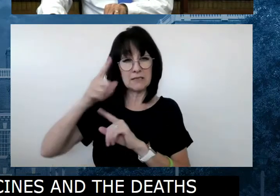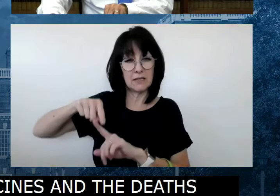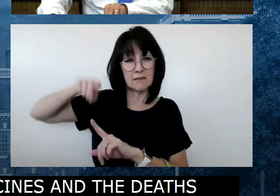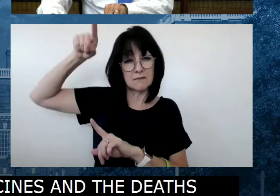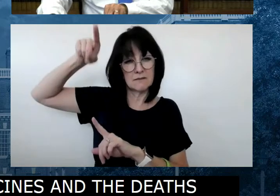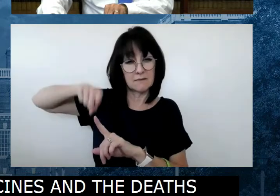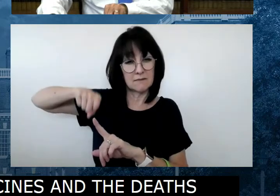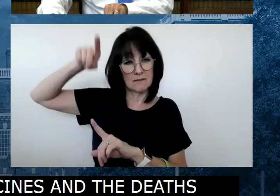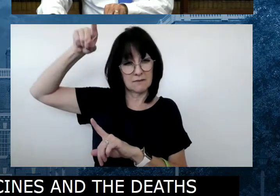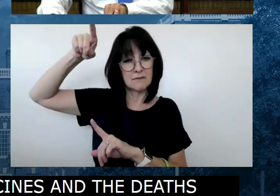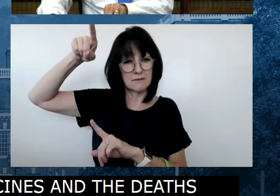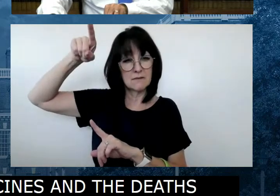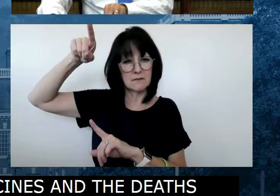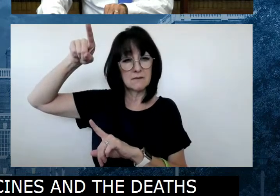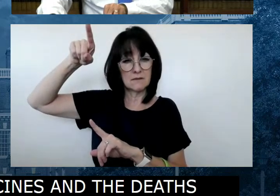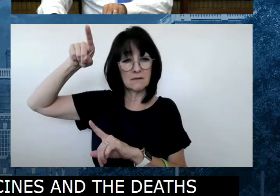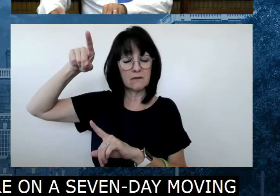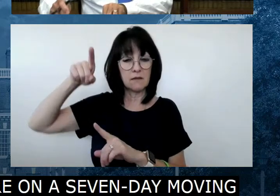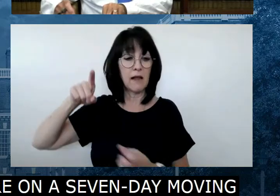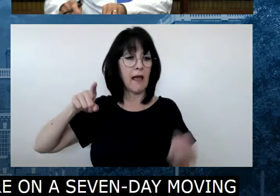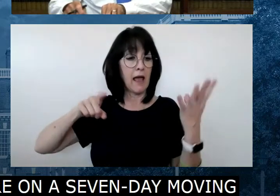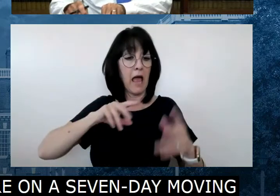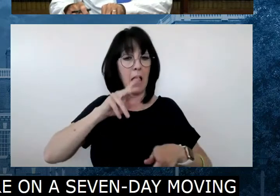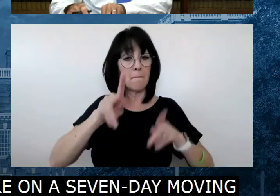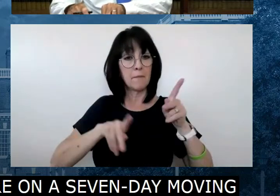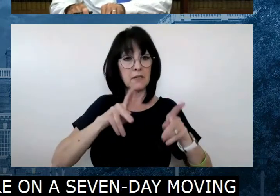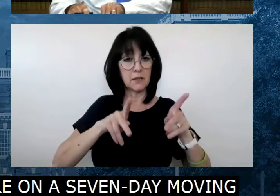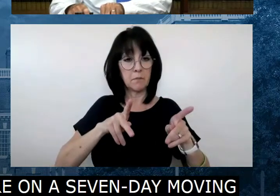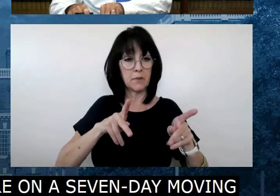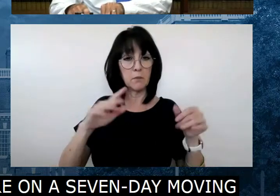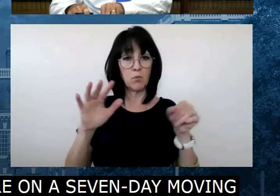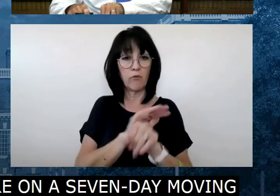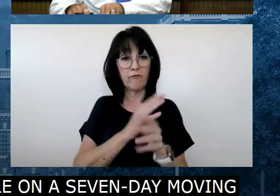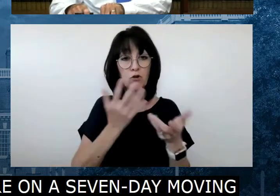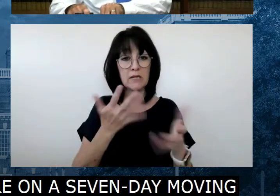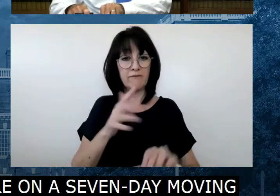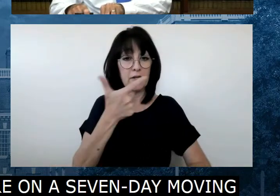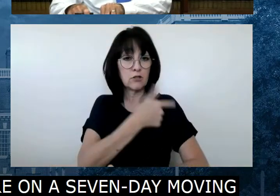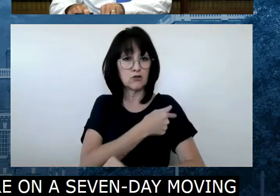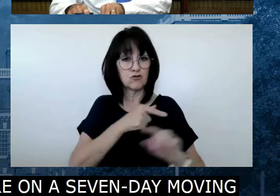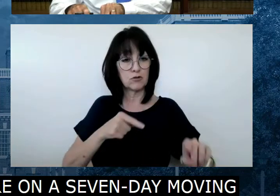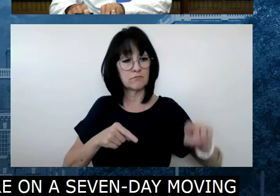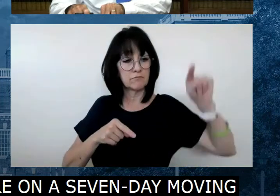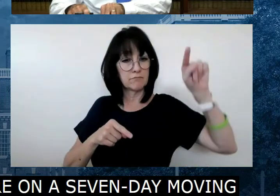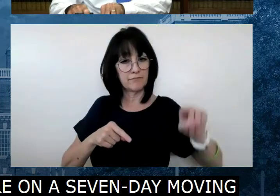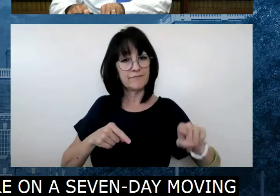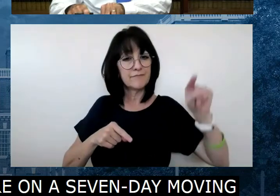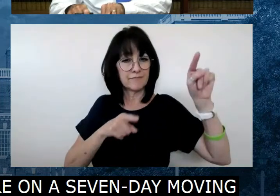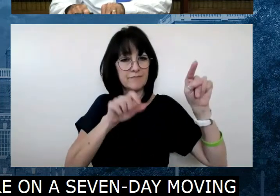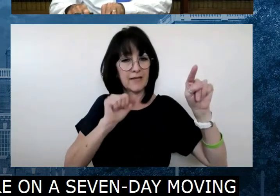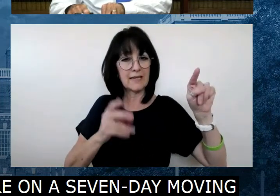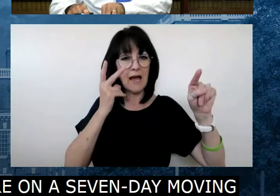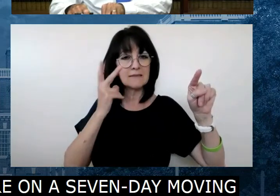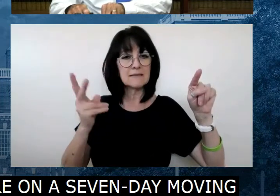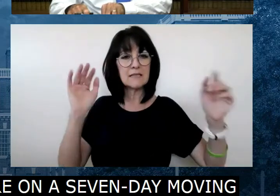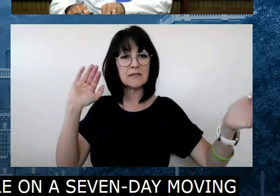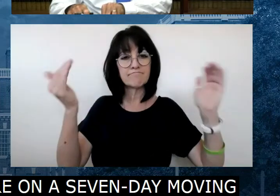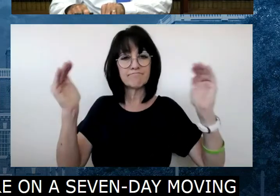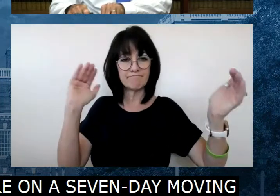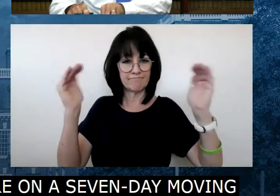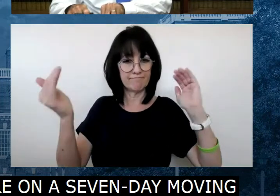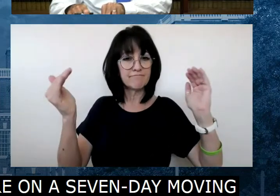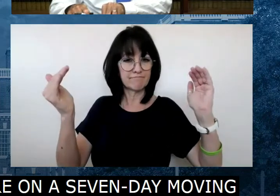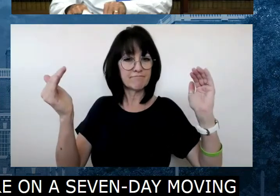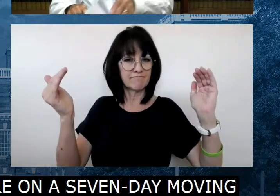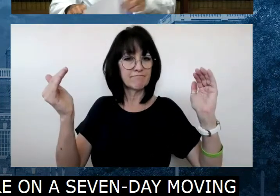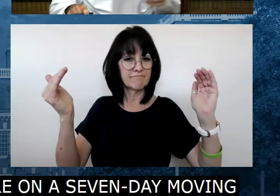and the number fully vaccinated on the left-hand vertical axis. So you can see there those surges